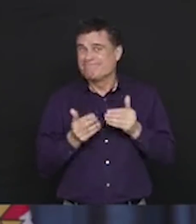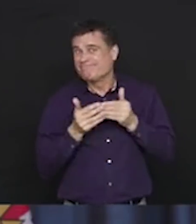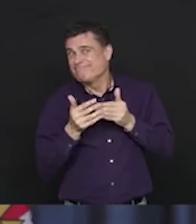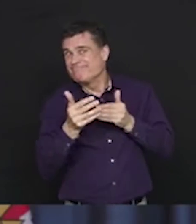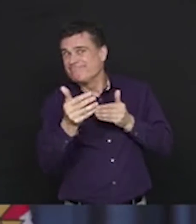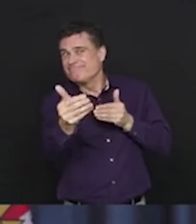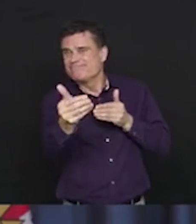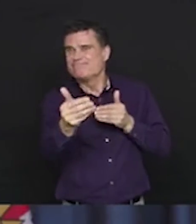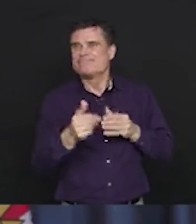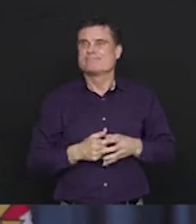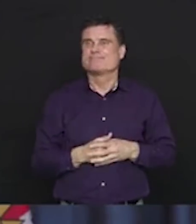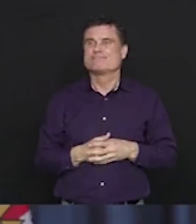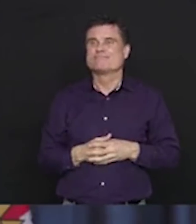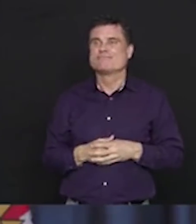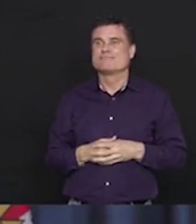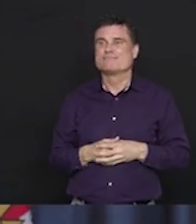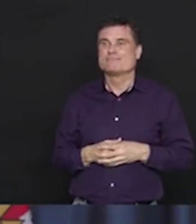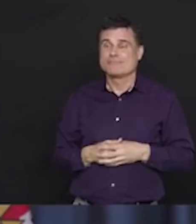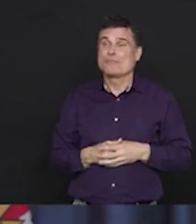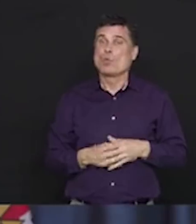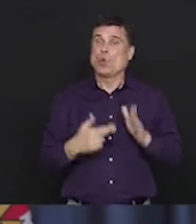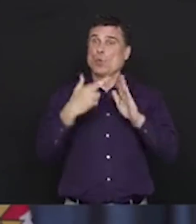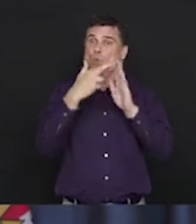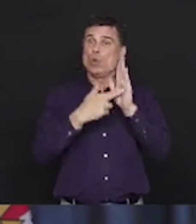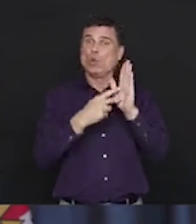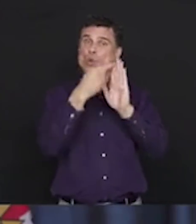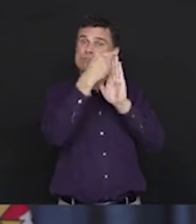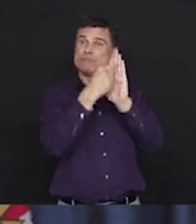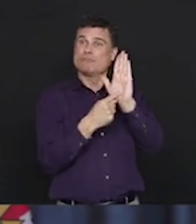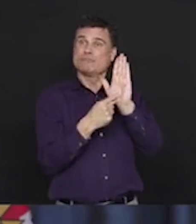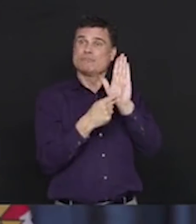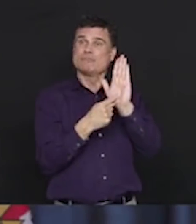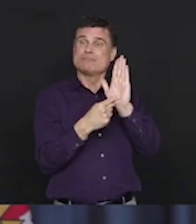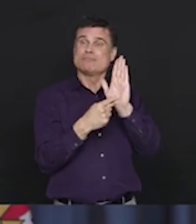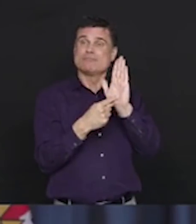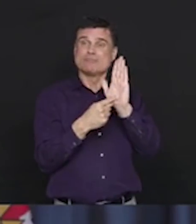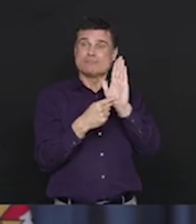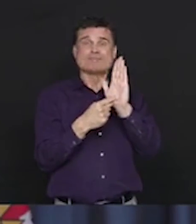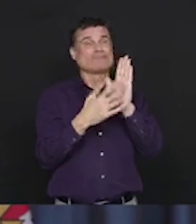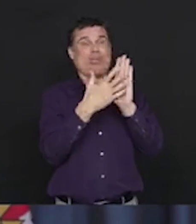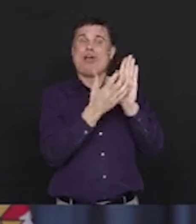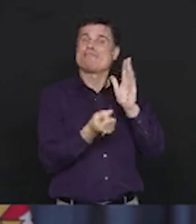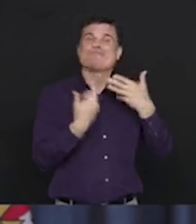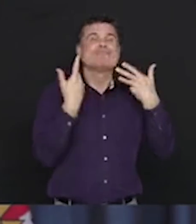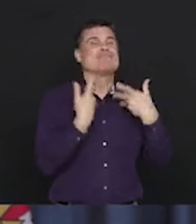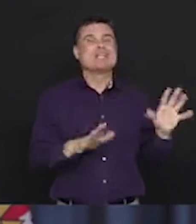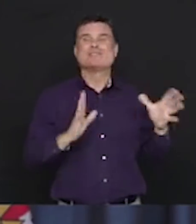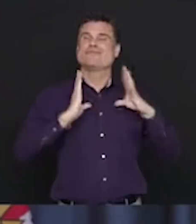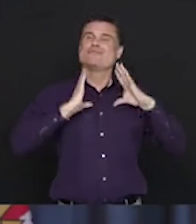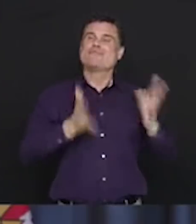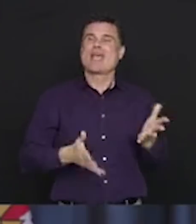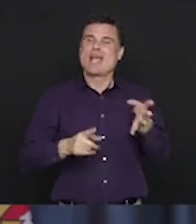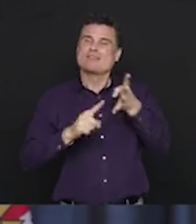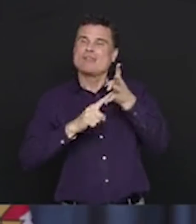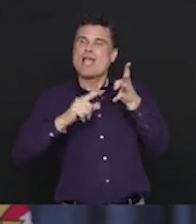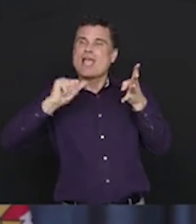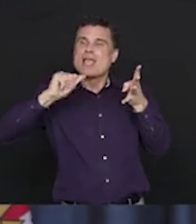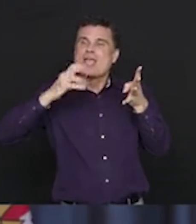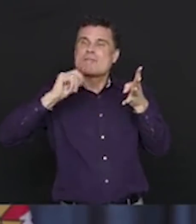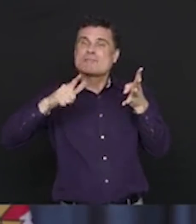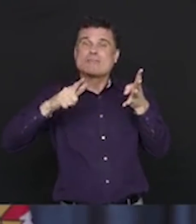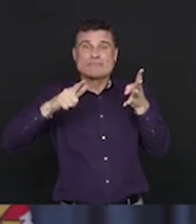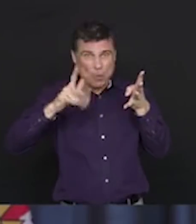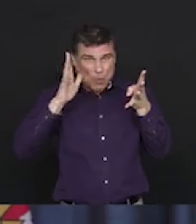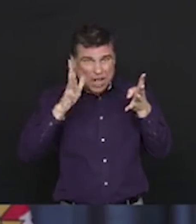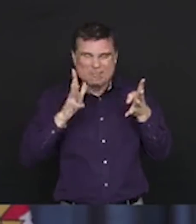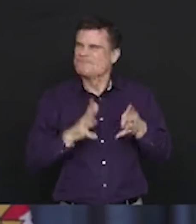I think in terms of any of the orders being suggested, a similar kind of chance, little to none, in